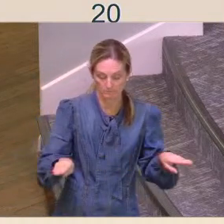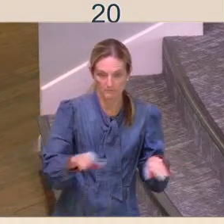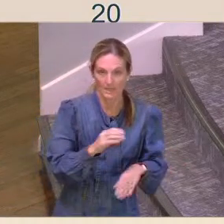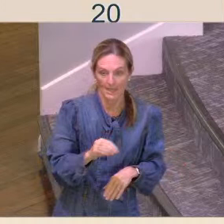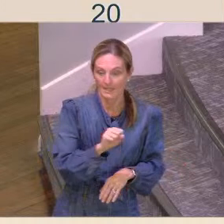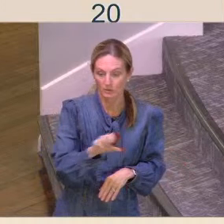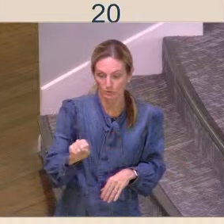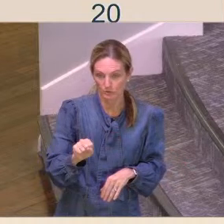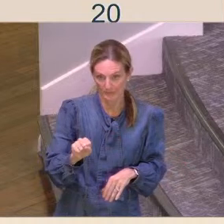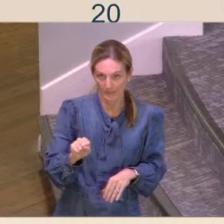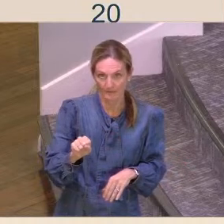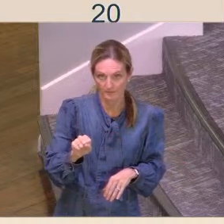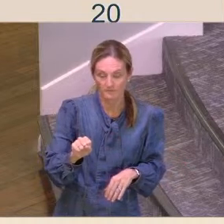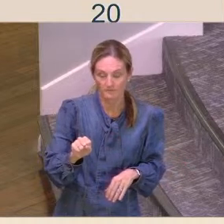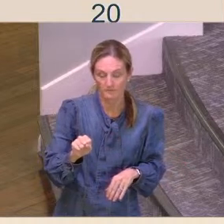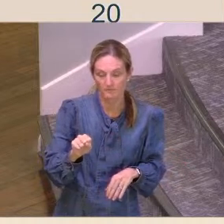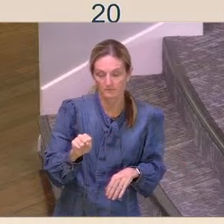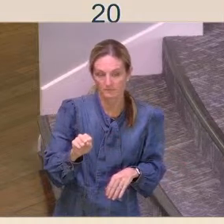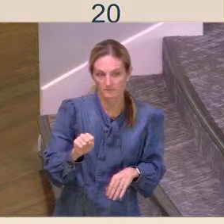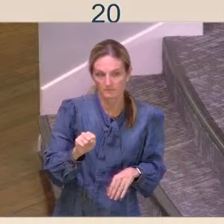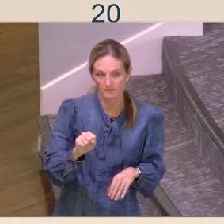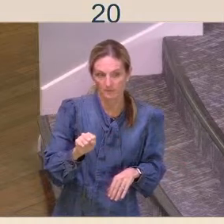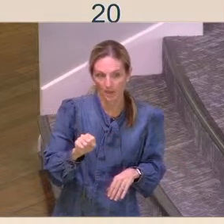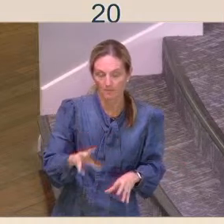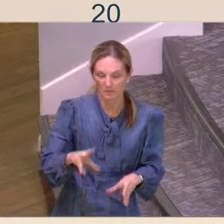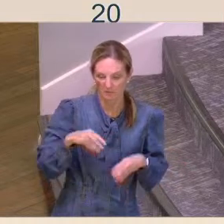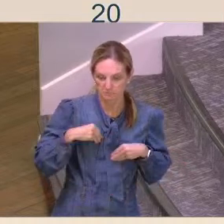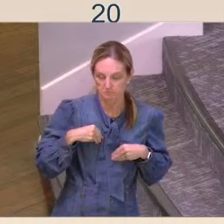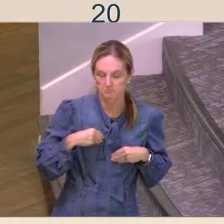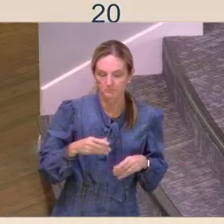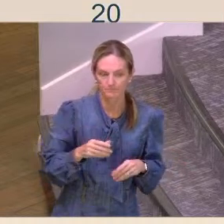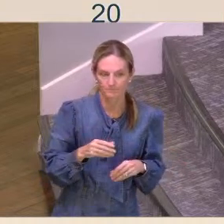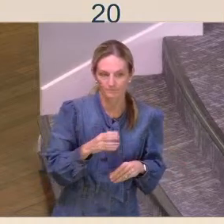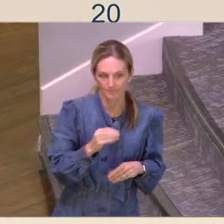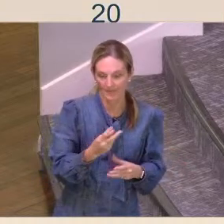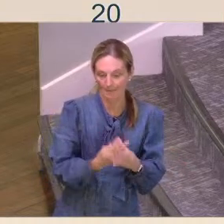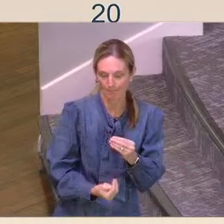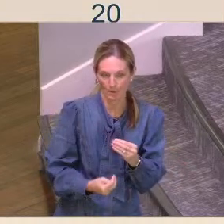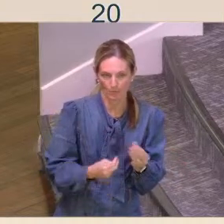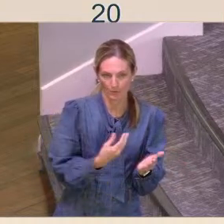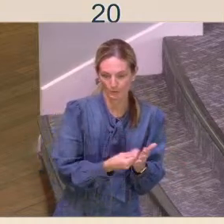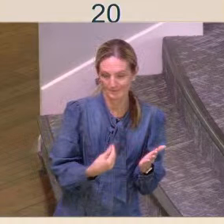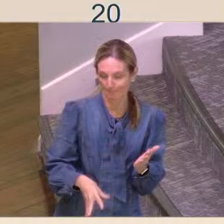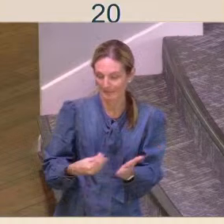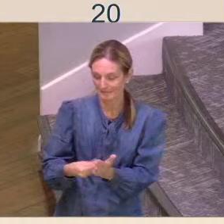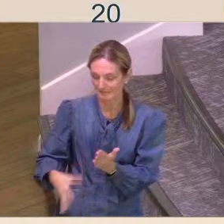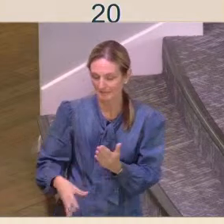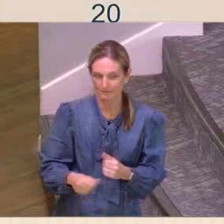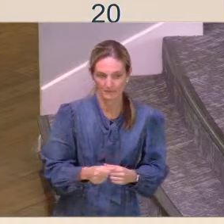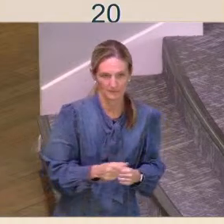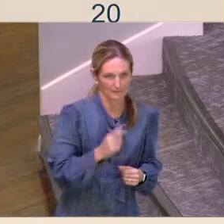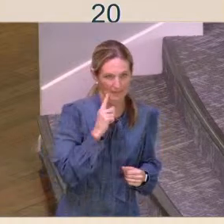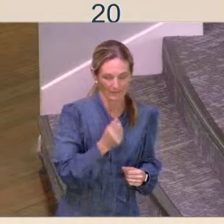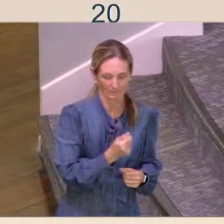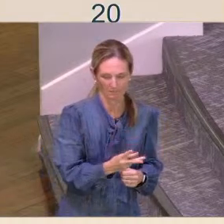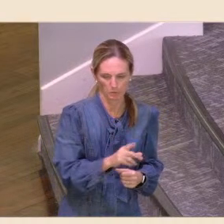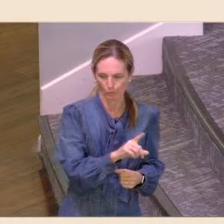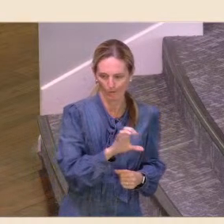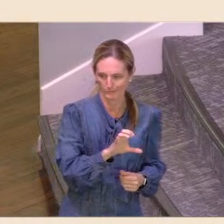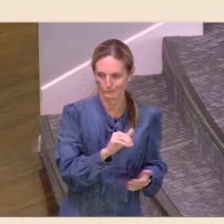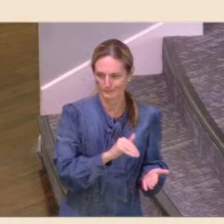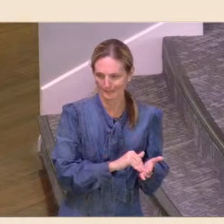adoption. And both of those are rather expensive, I think at a few $100,000 a piece.